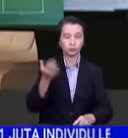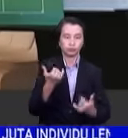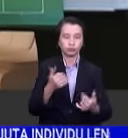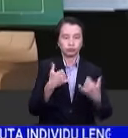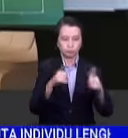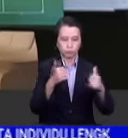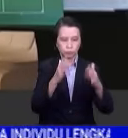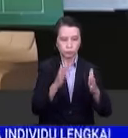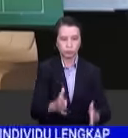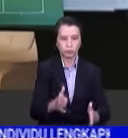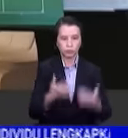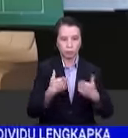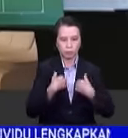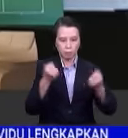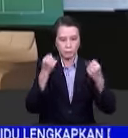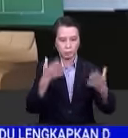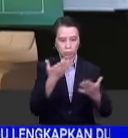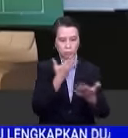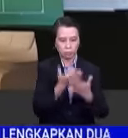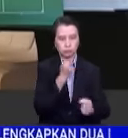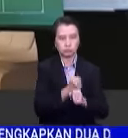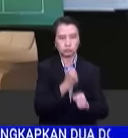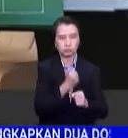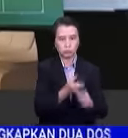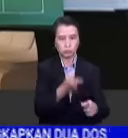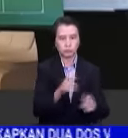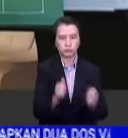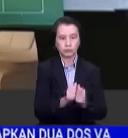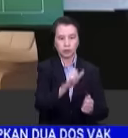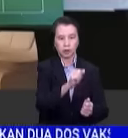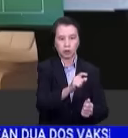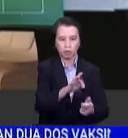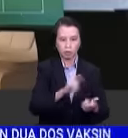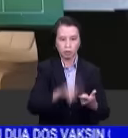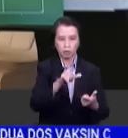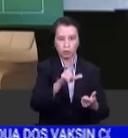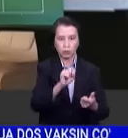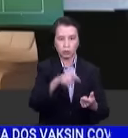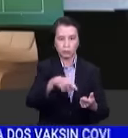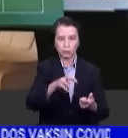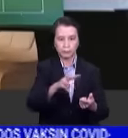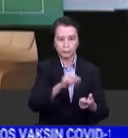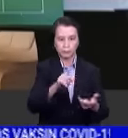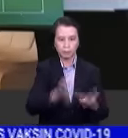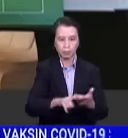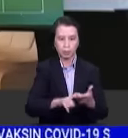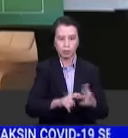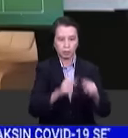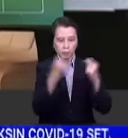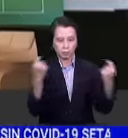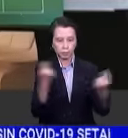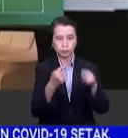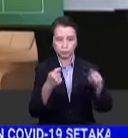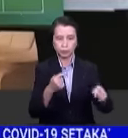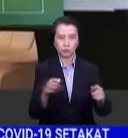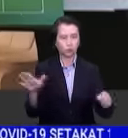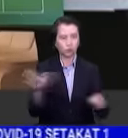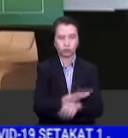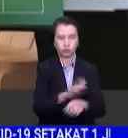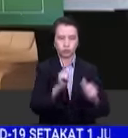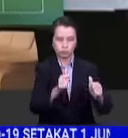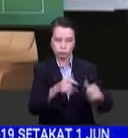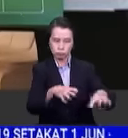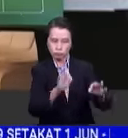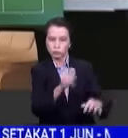local players as well, we have a lot of good local players, Arif Ayman, Lokman. So this team is full of